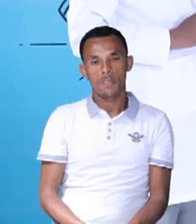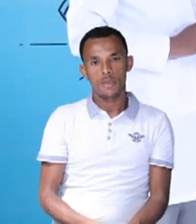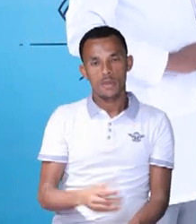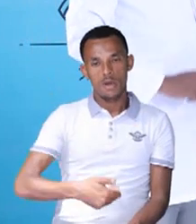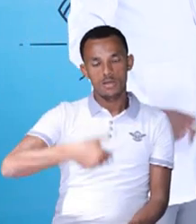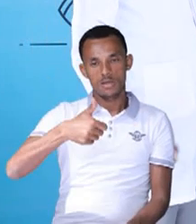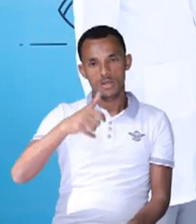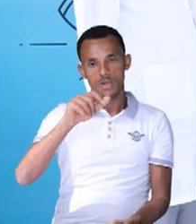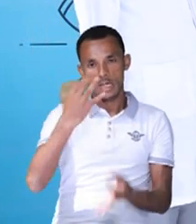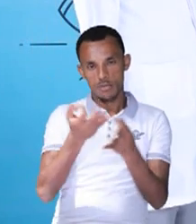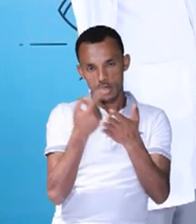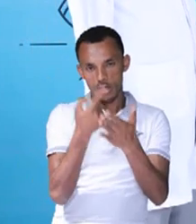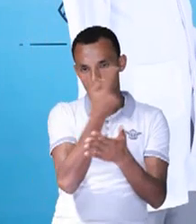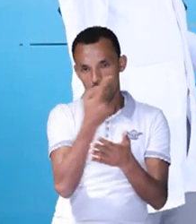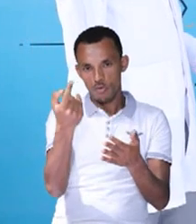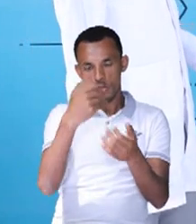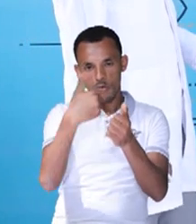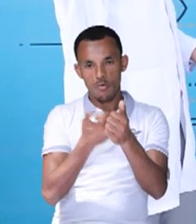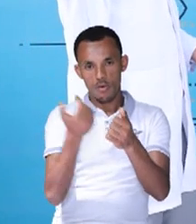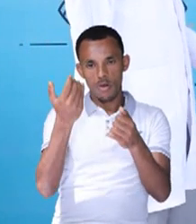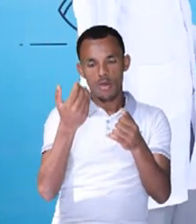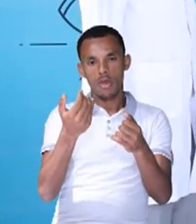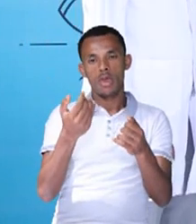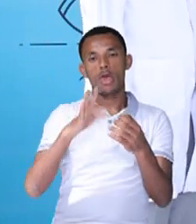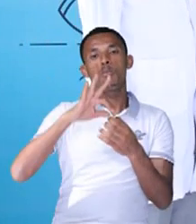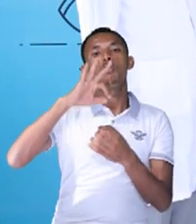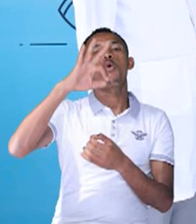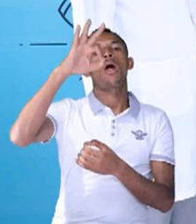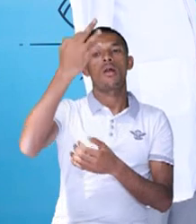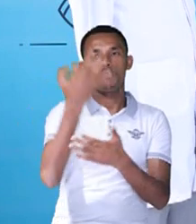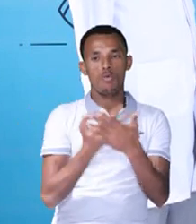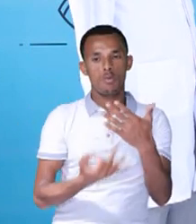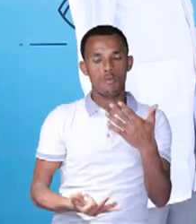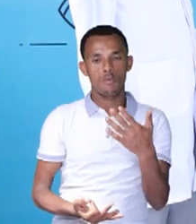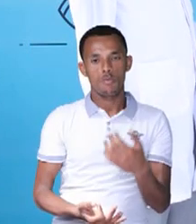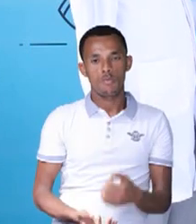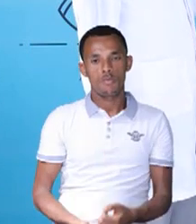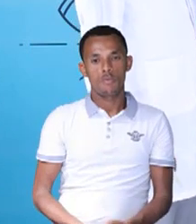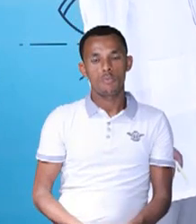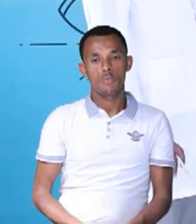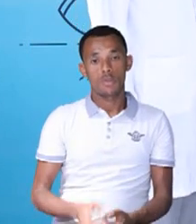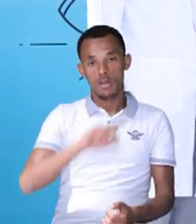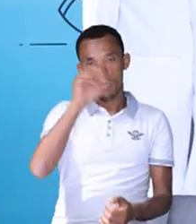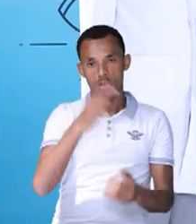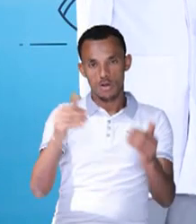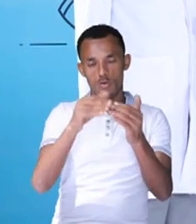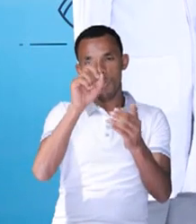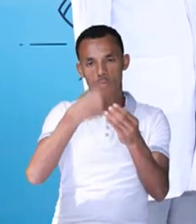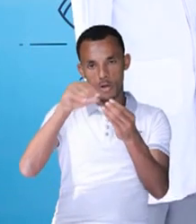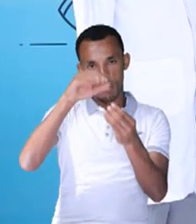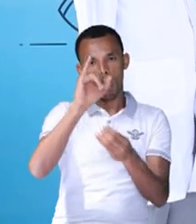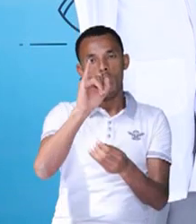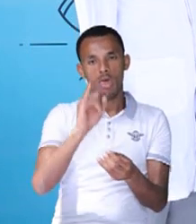The other, express each of the following in polar form. In polar form, z is equal to 1 plus